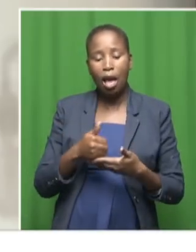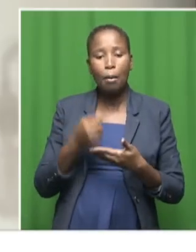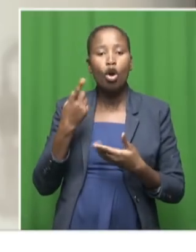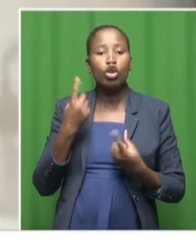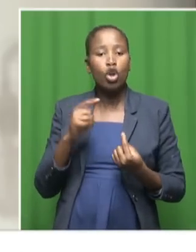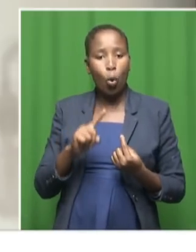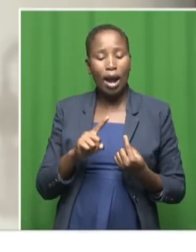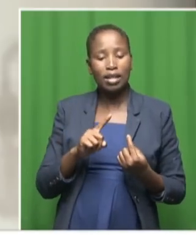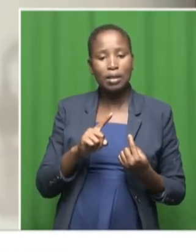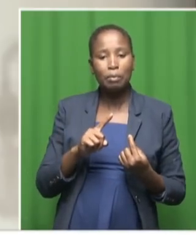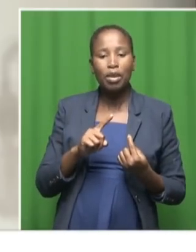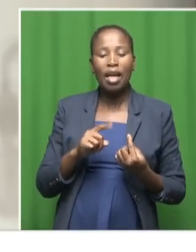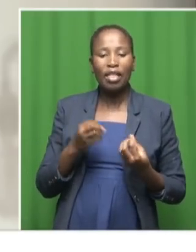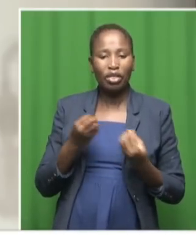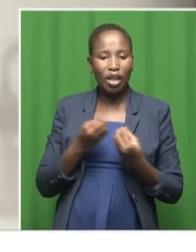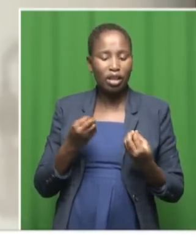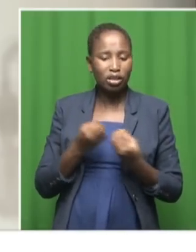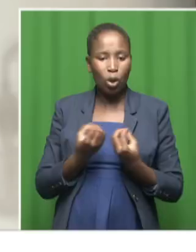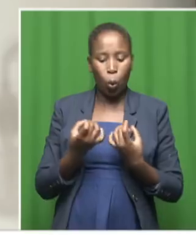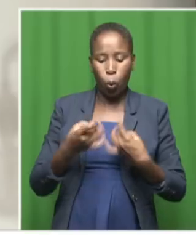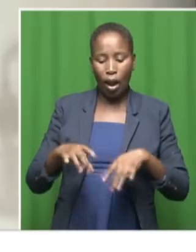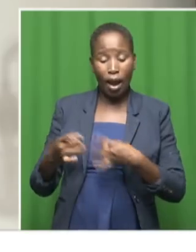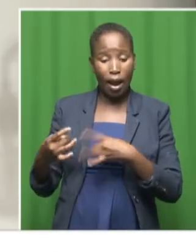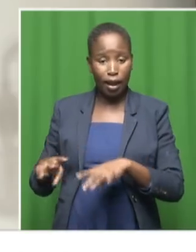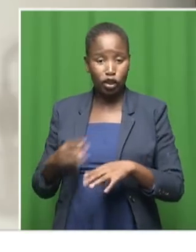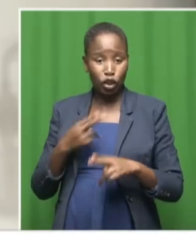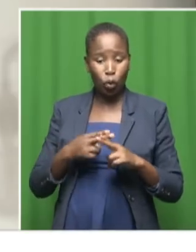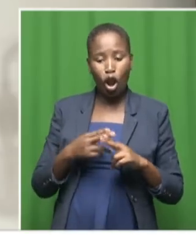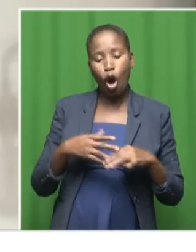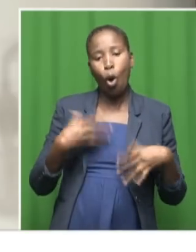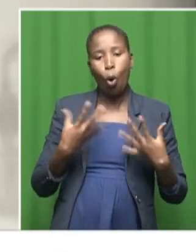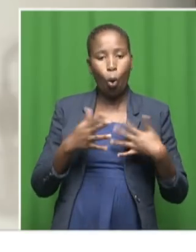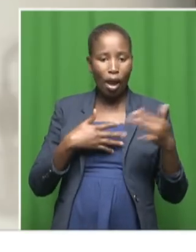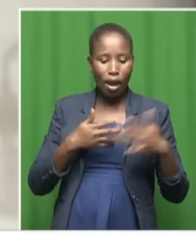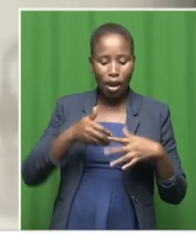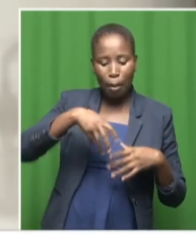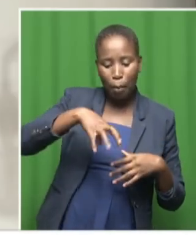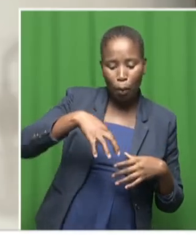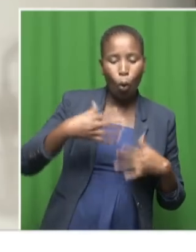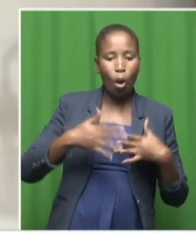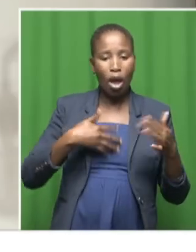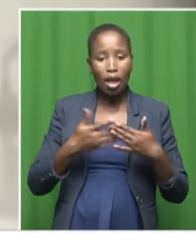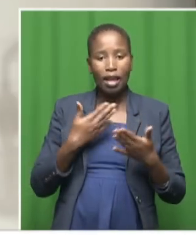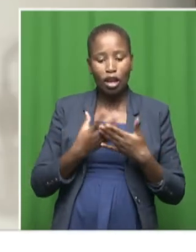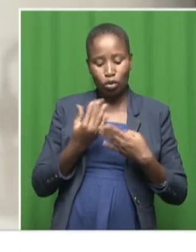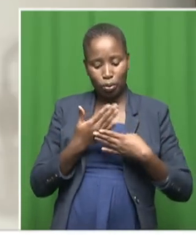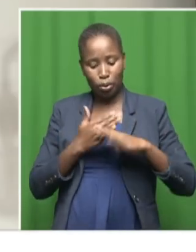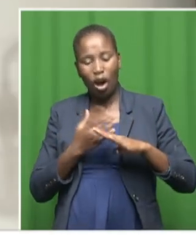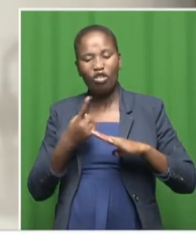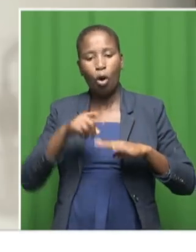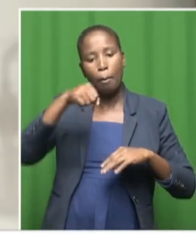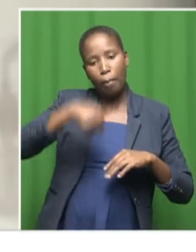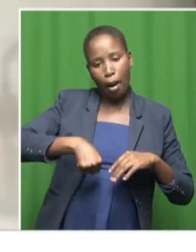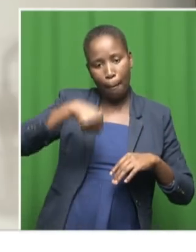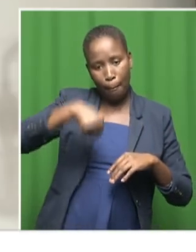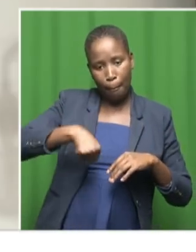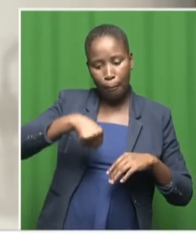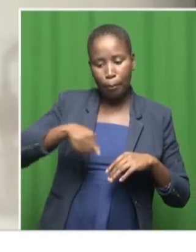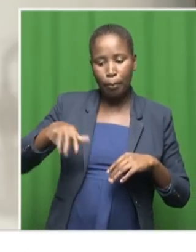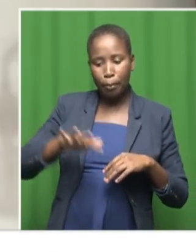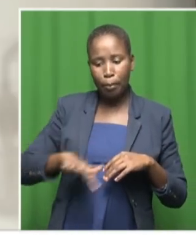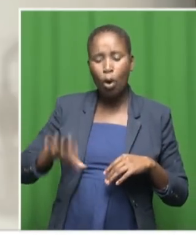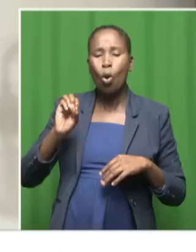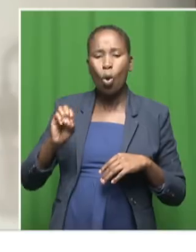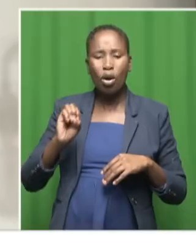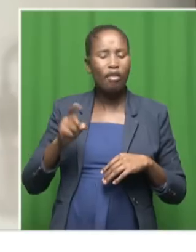through the pump line to our wastewater treatment plants. So you will have pump stations all across the city, far from